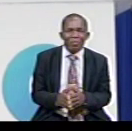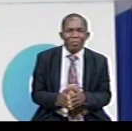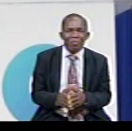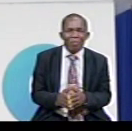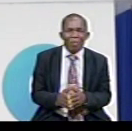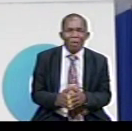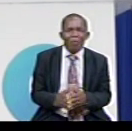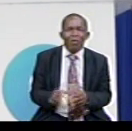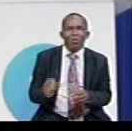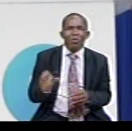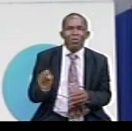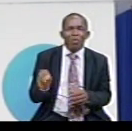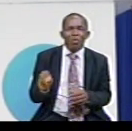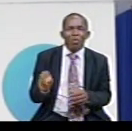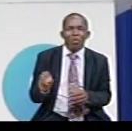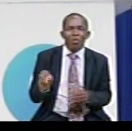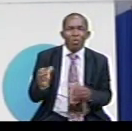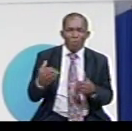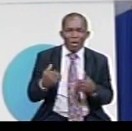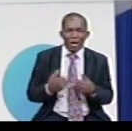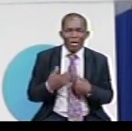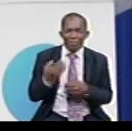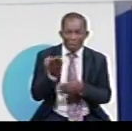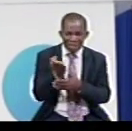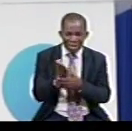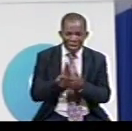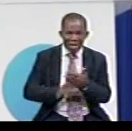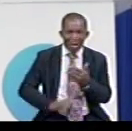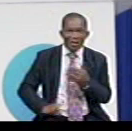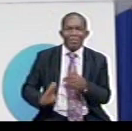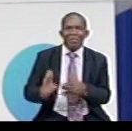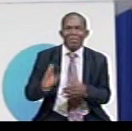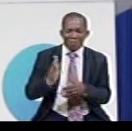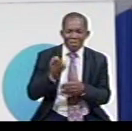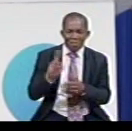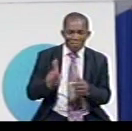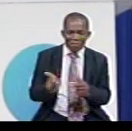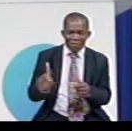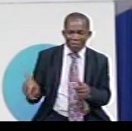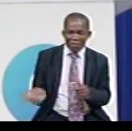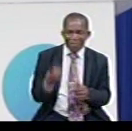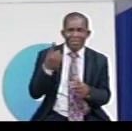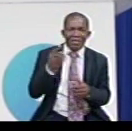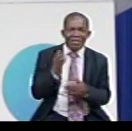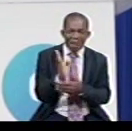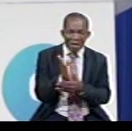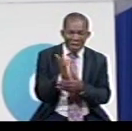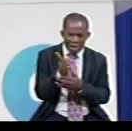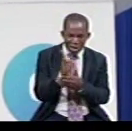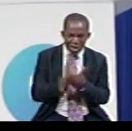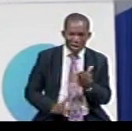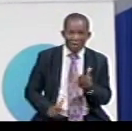So if we divide the 6 days into two, we say that the first half is gone.